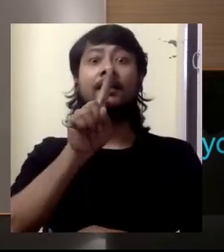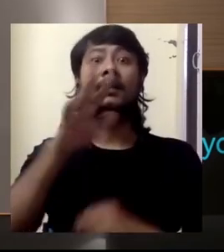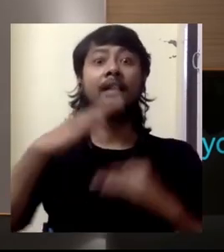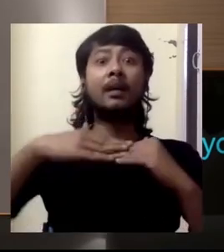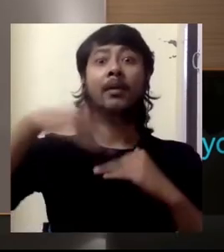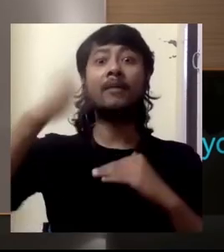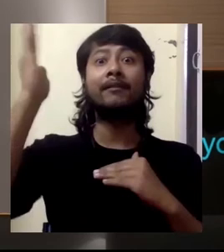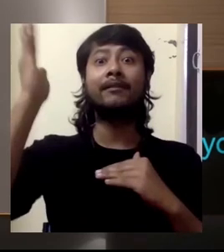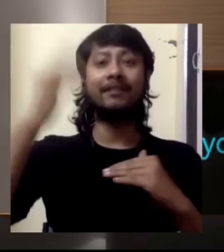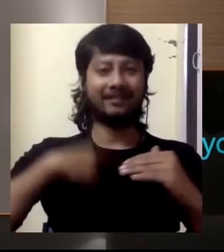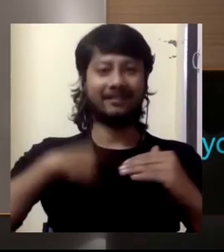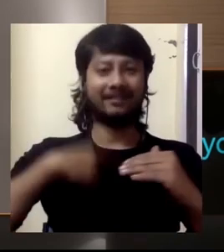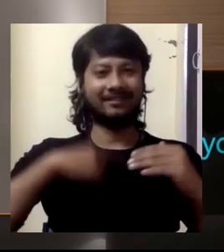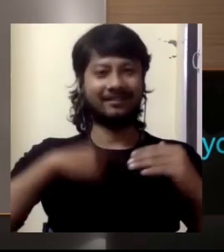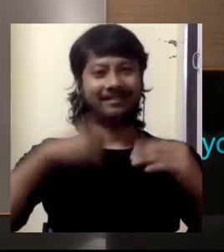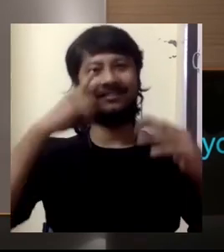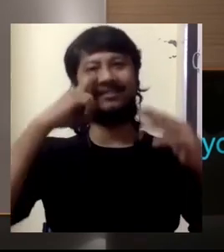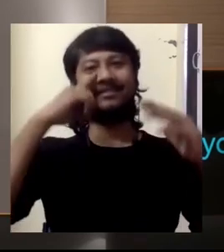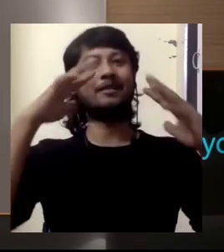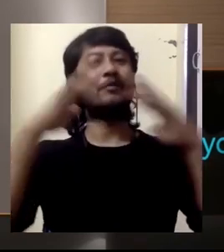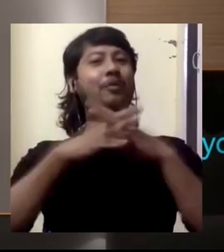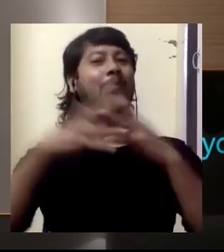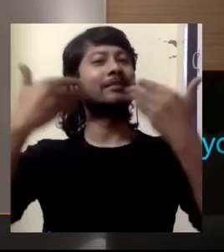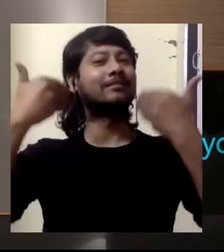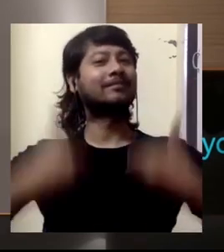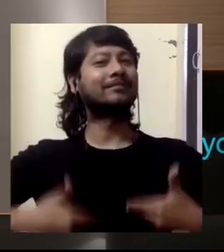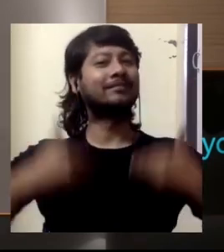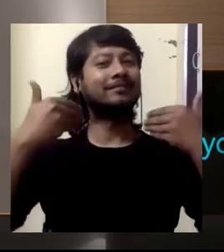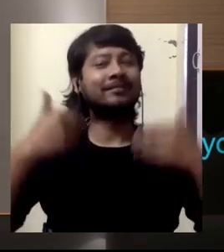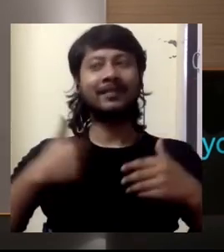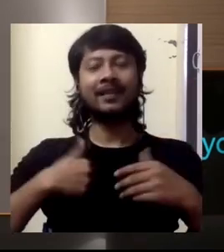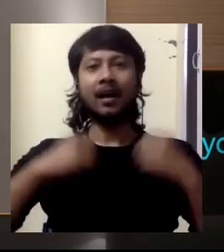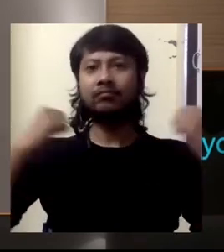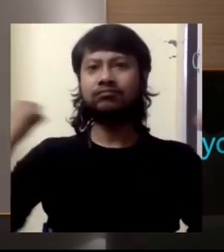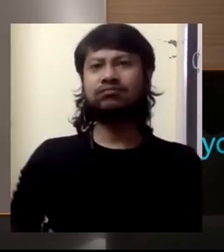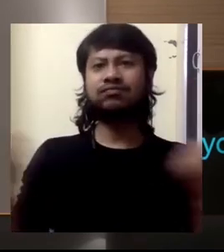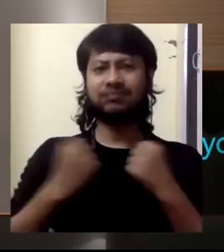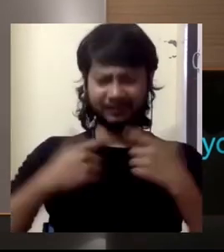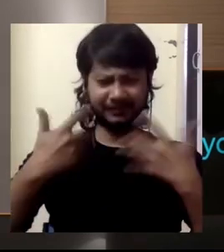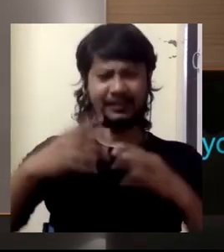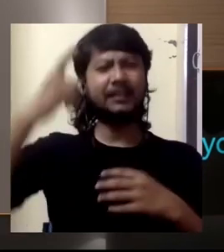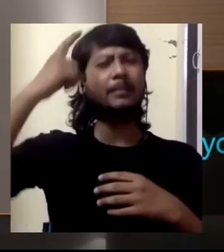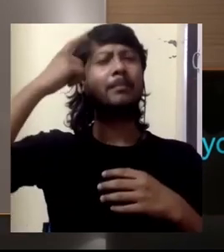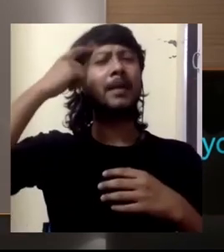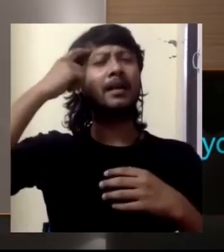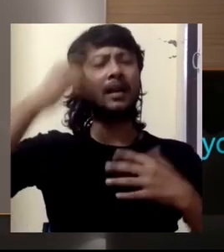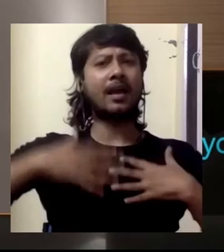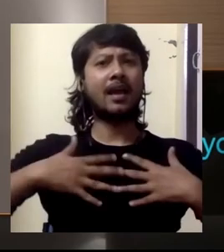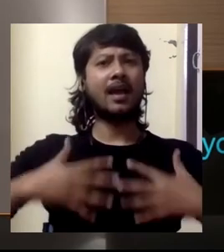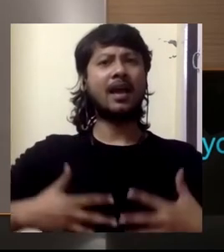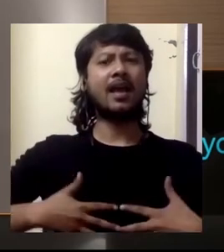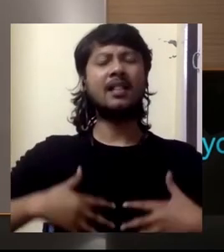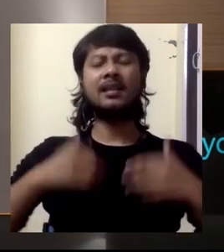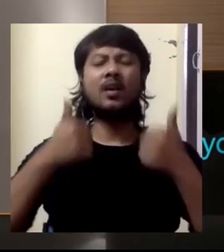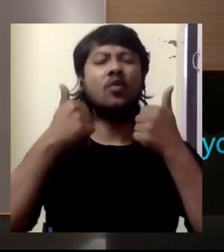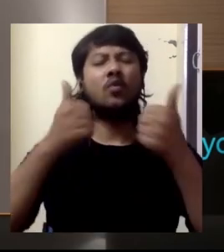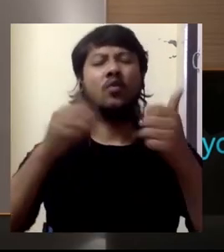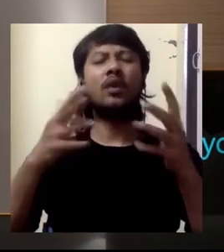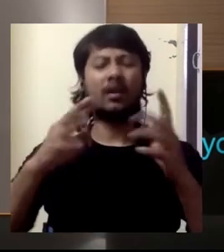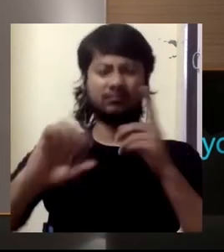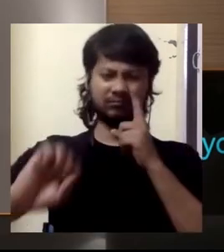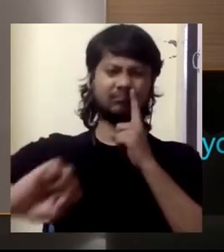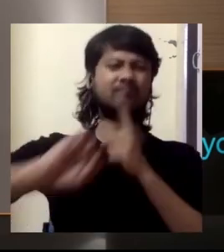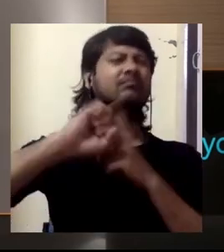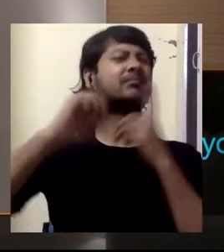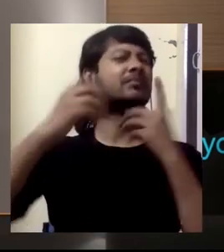do something to overcome the challenges of mental health and mental illness in India, to try and go into business, to try and